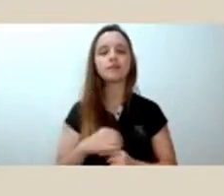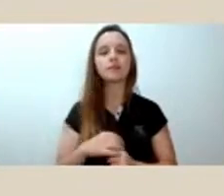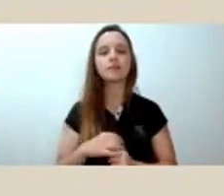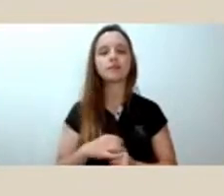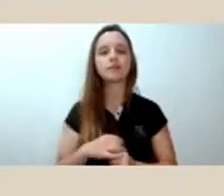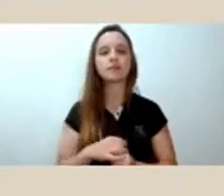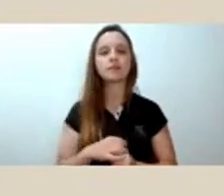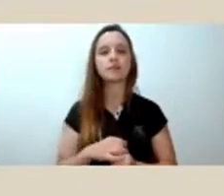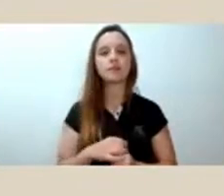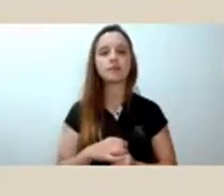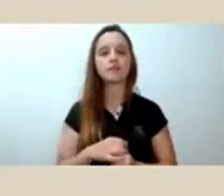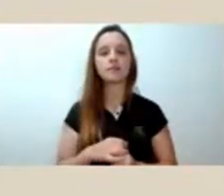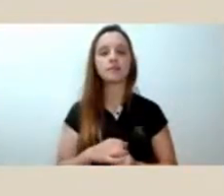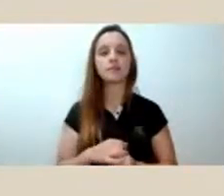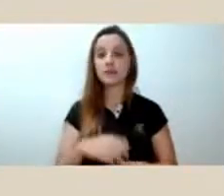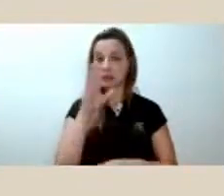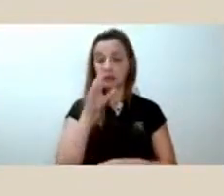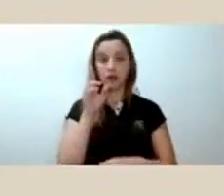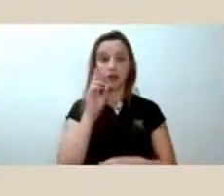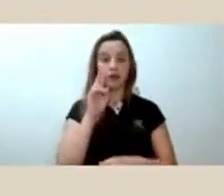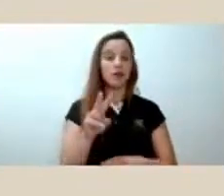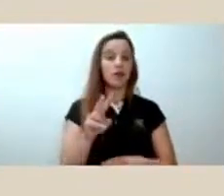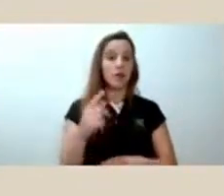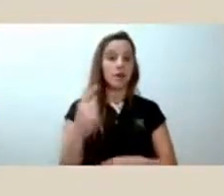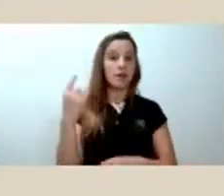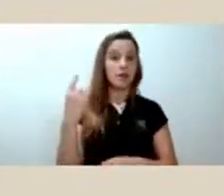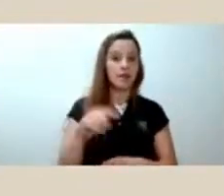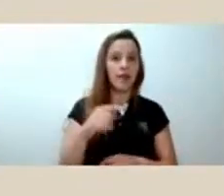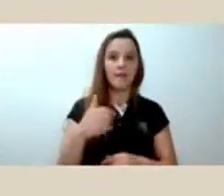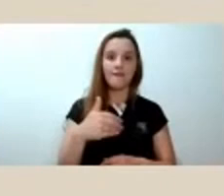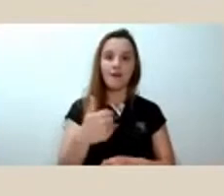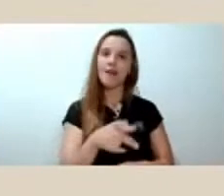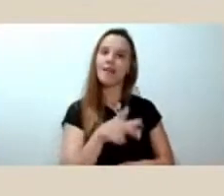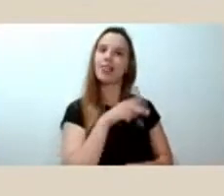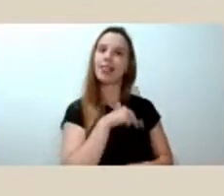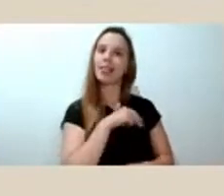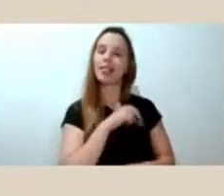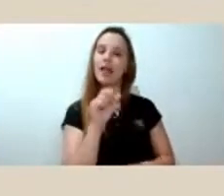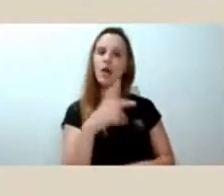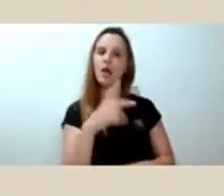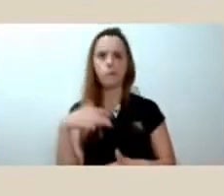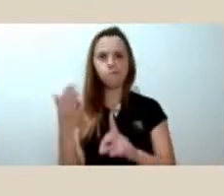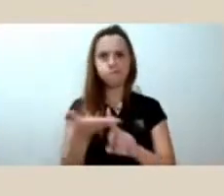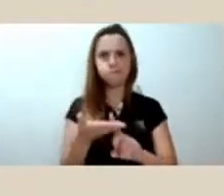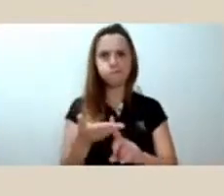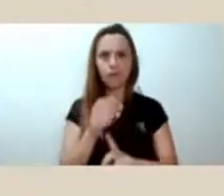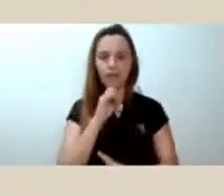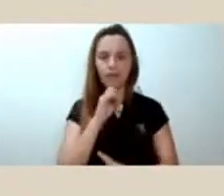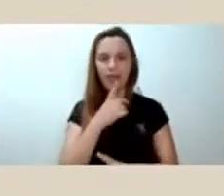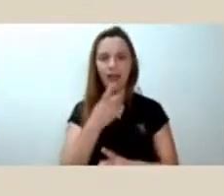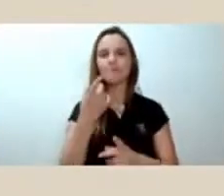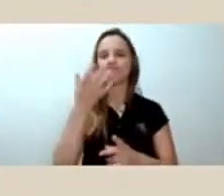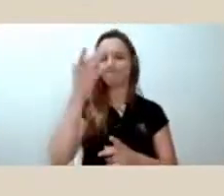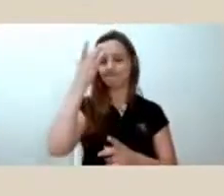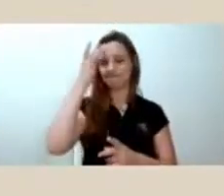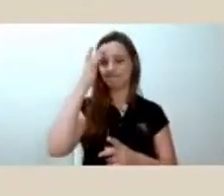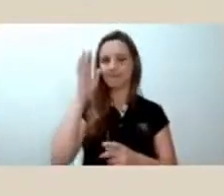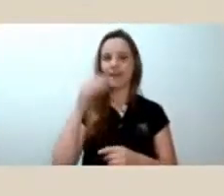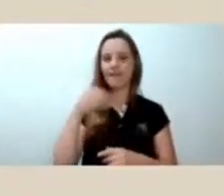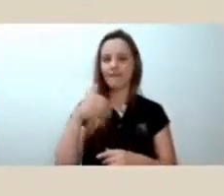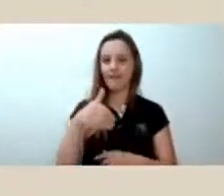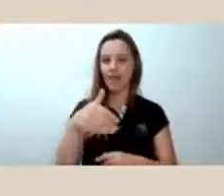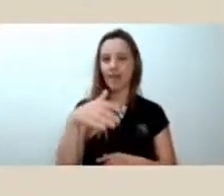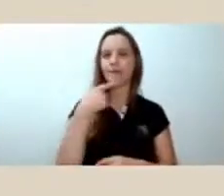predicting a reward or a punishment. And again, you do it through exposure. So I think, again, the answer is the